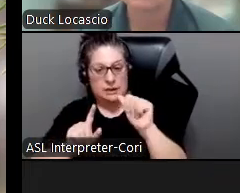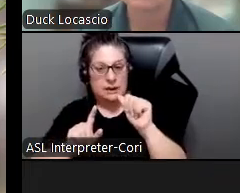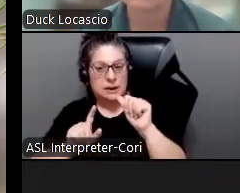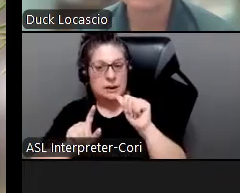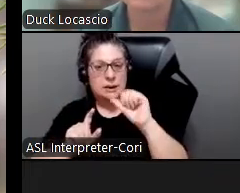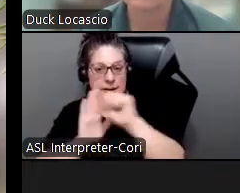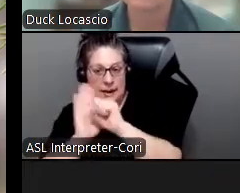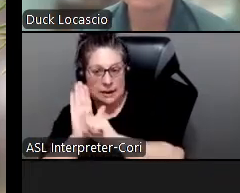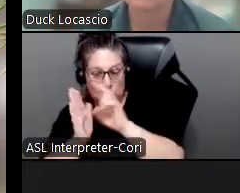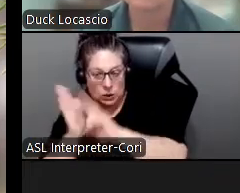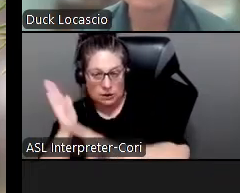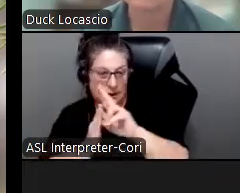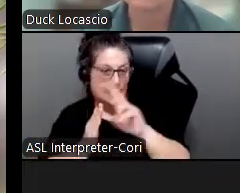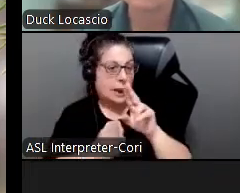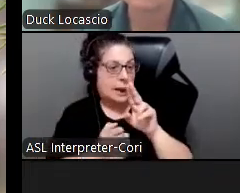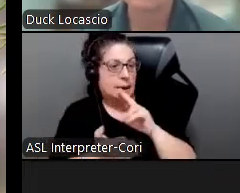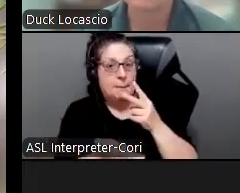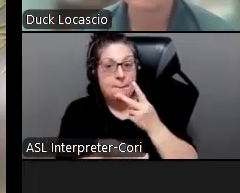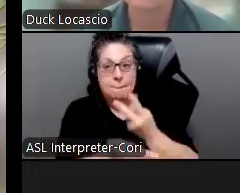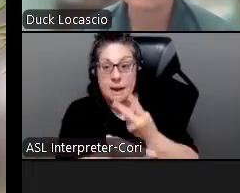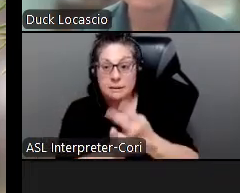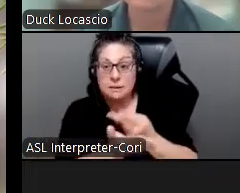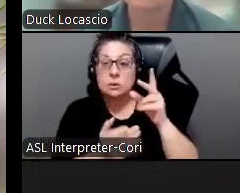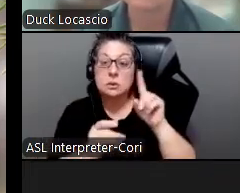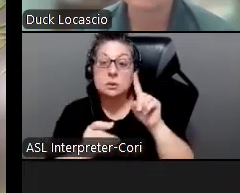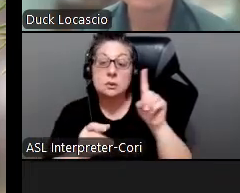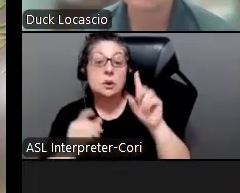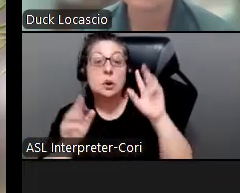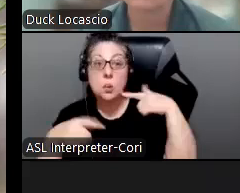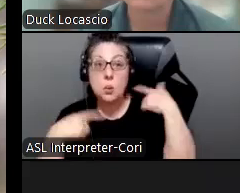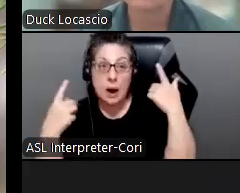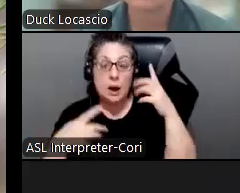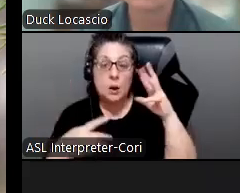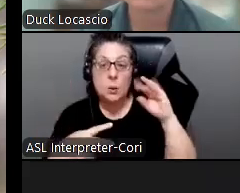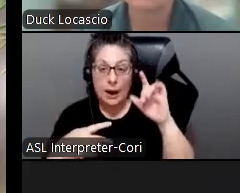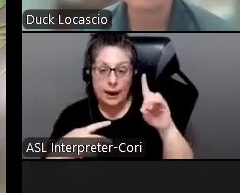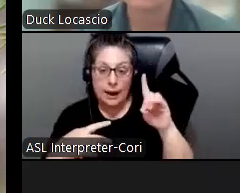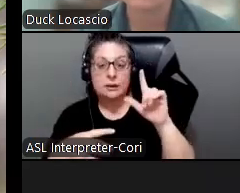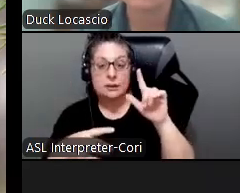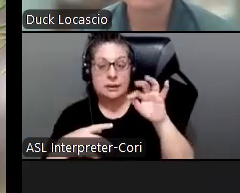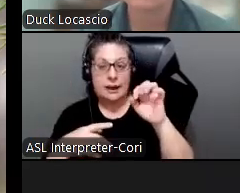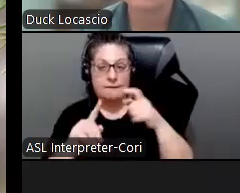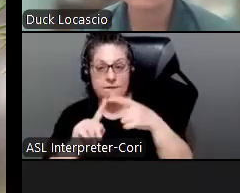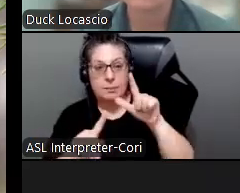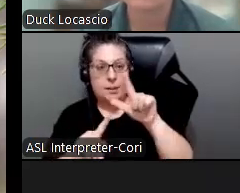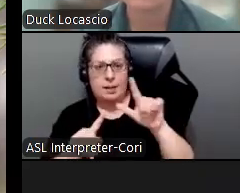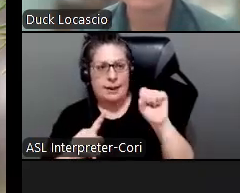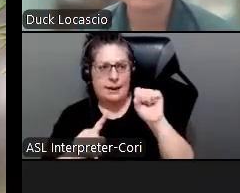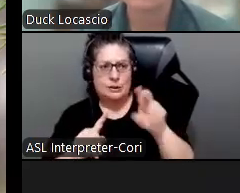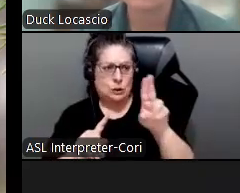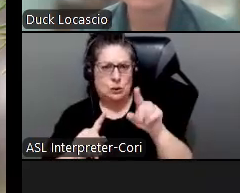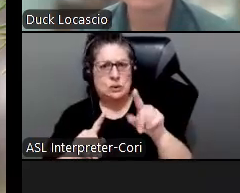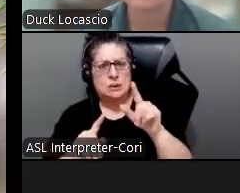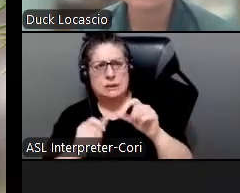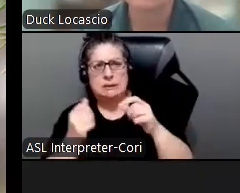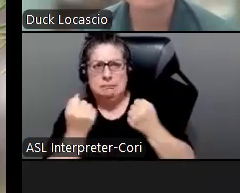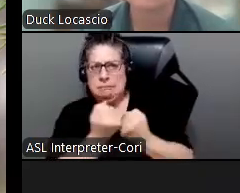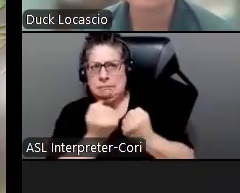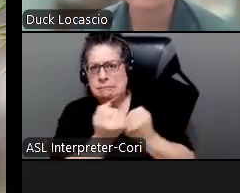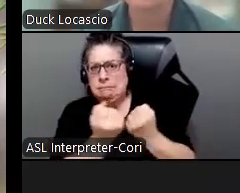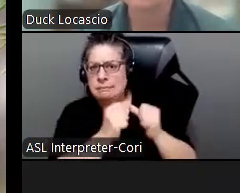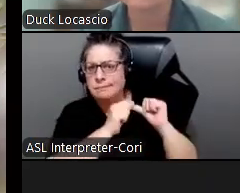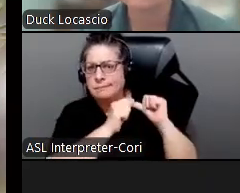State University and a Master's of Science in wildlife management from LSU. And he's been a longtime advocate of